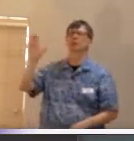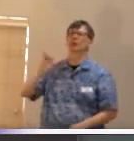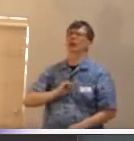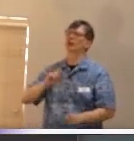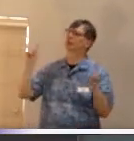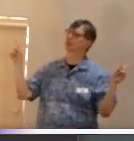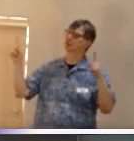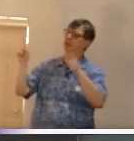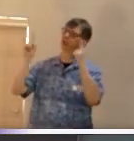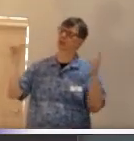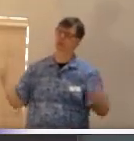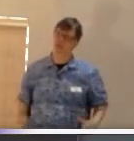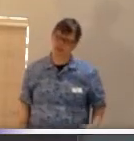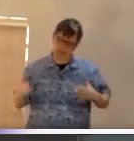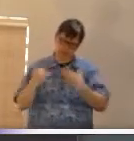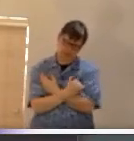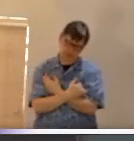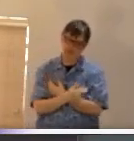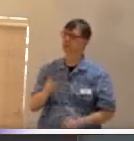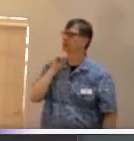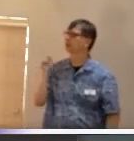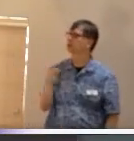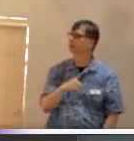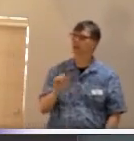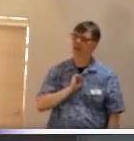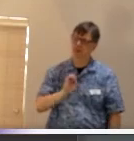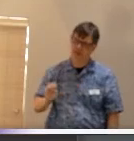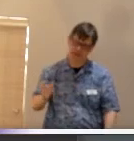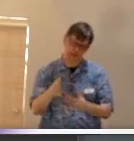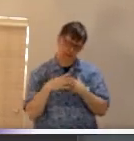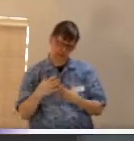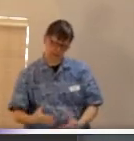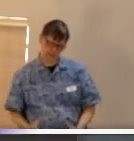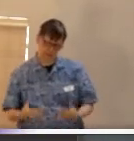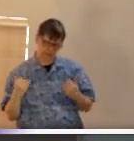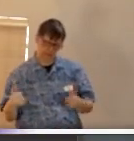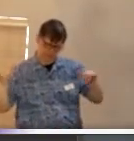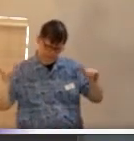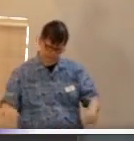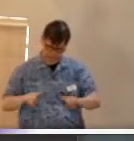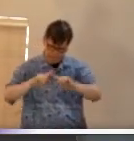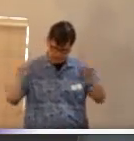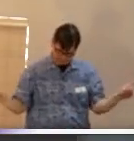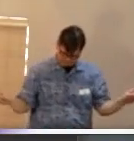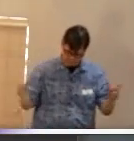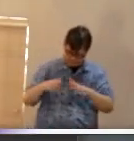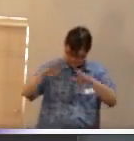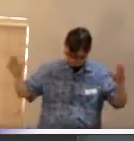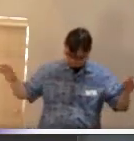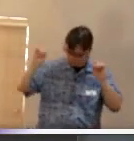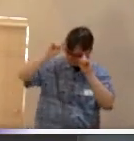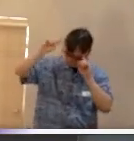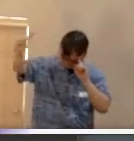health. Passive verbs, I am healthy, set us apart and give us distance from the